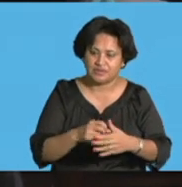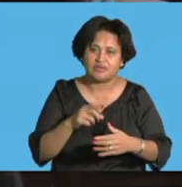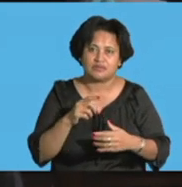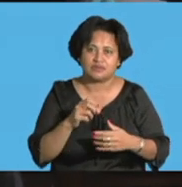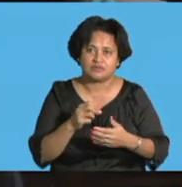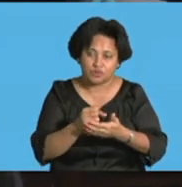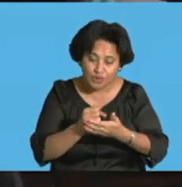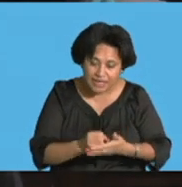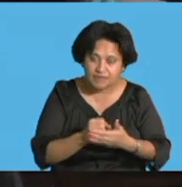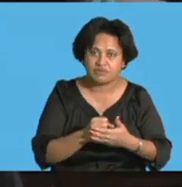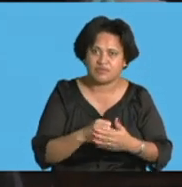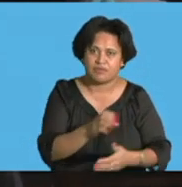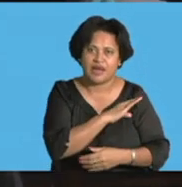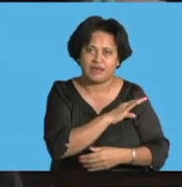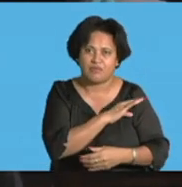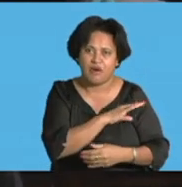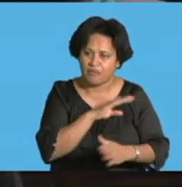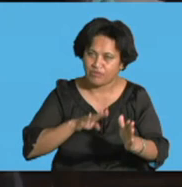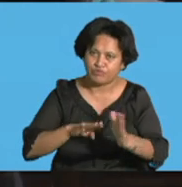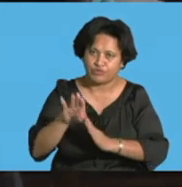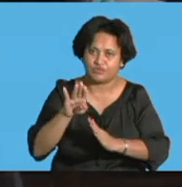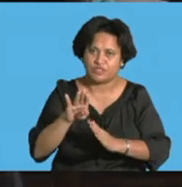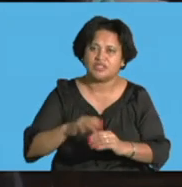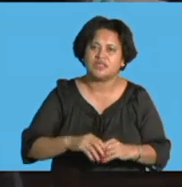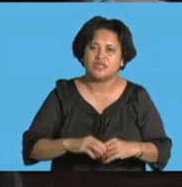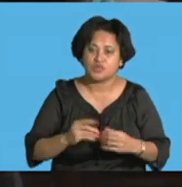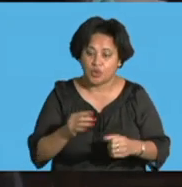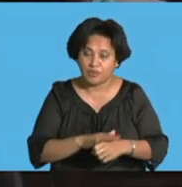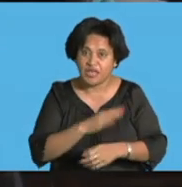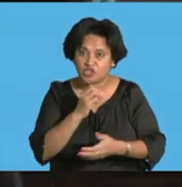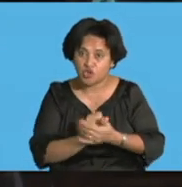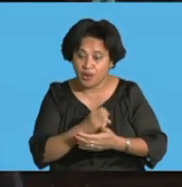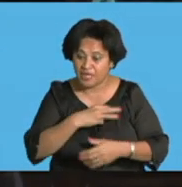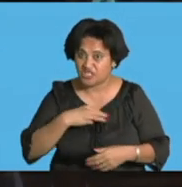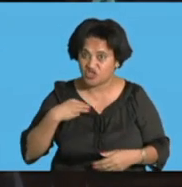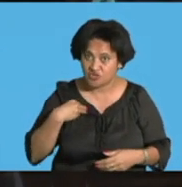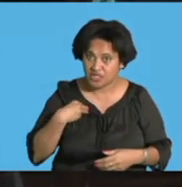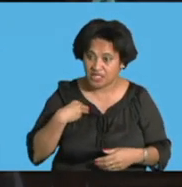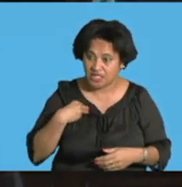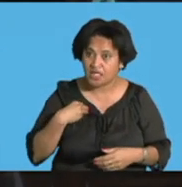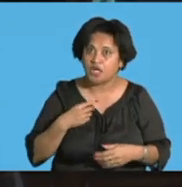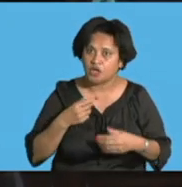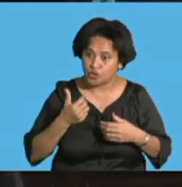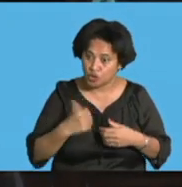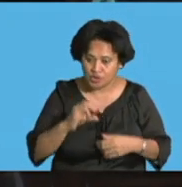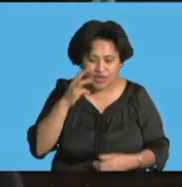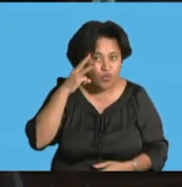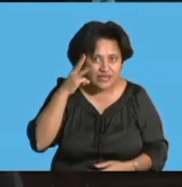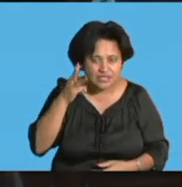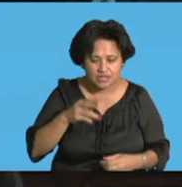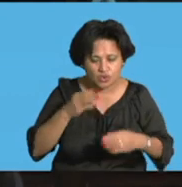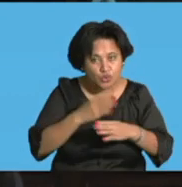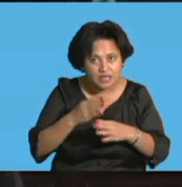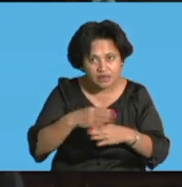and initiatives, we will ensure that ministries live within their means by working smarter, empower young